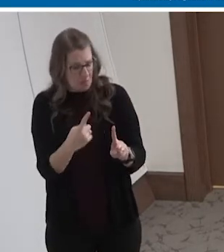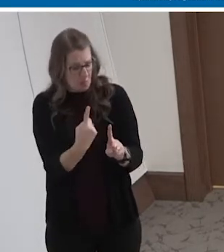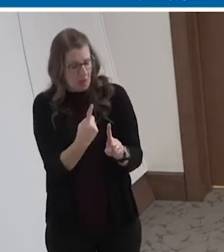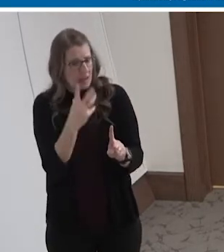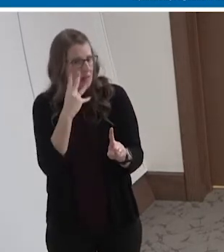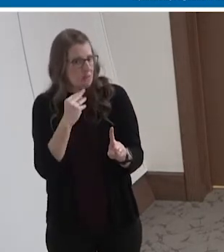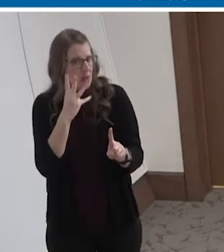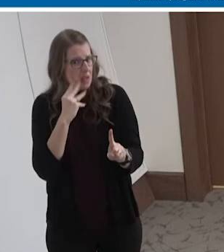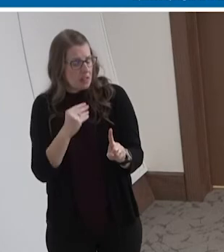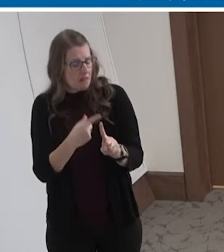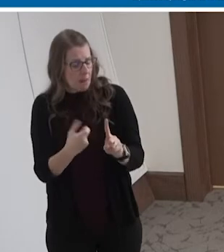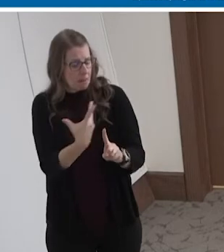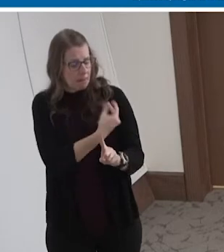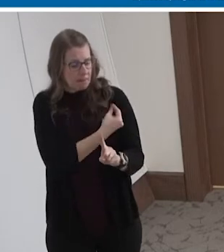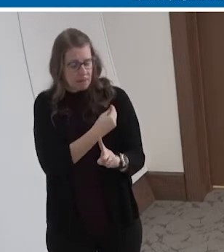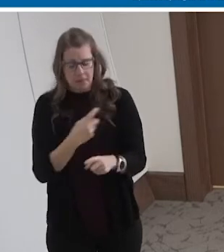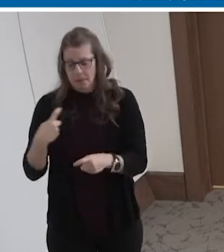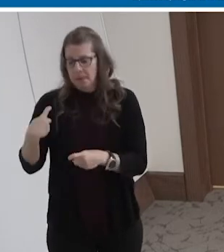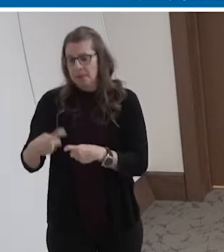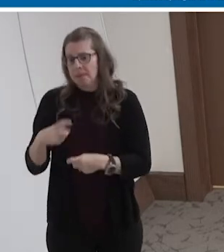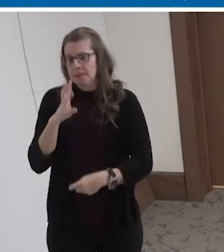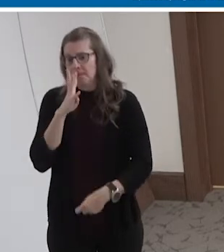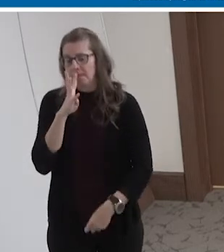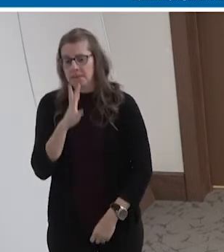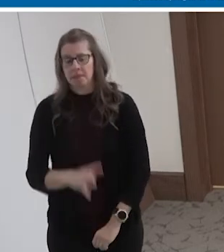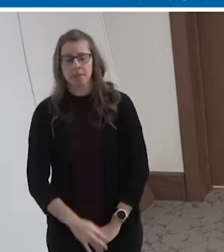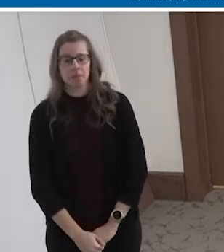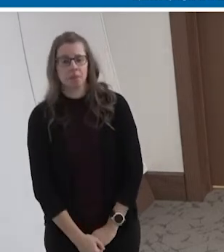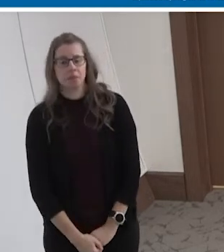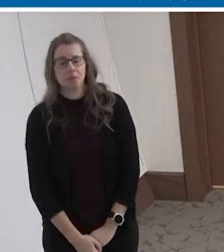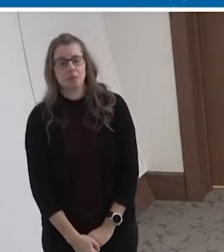Solamente 1 en 5 o 1 en 10